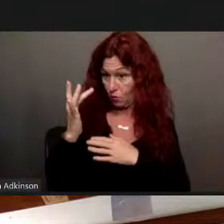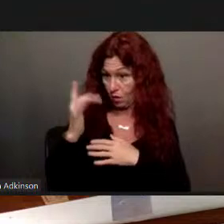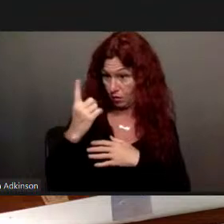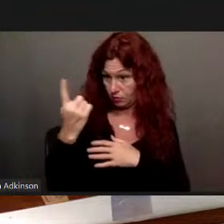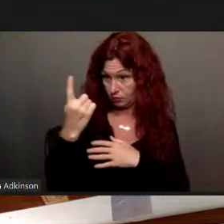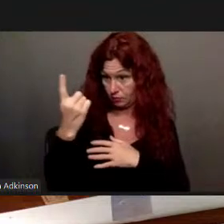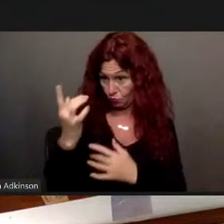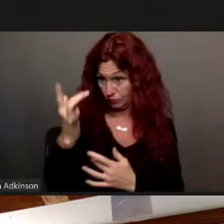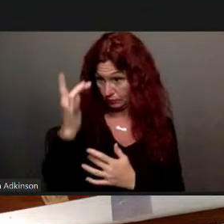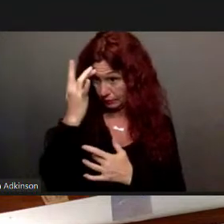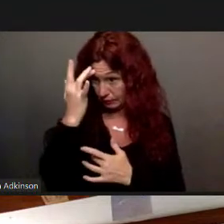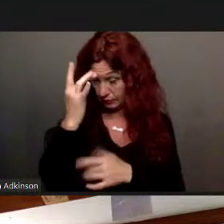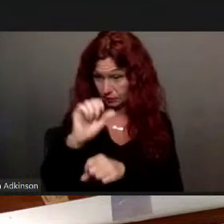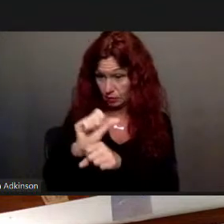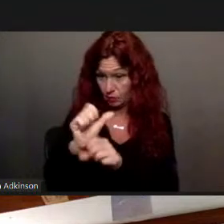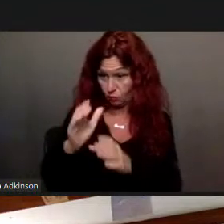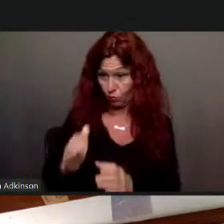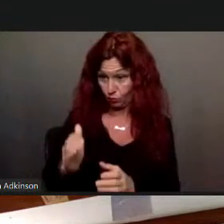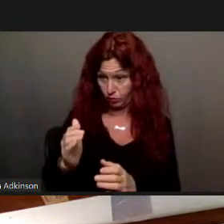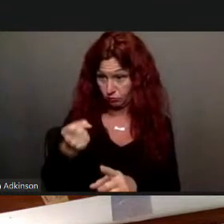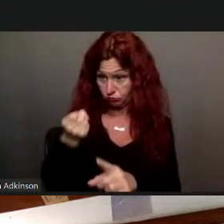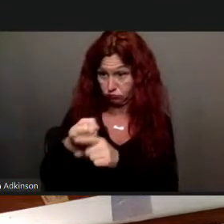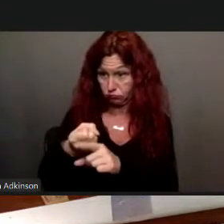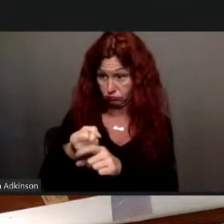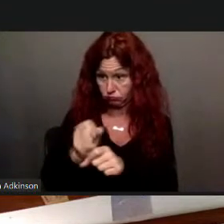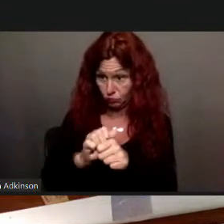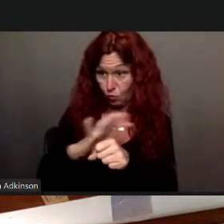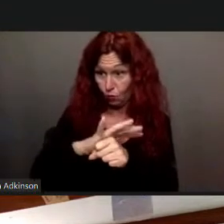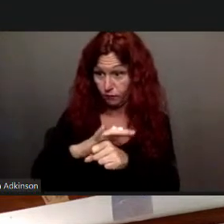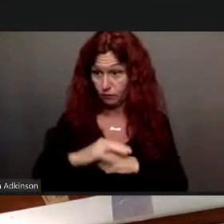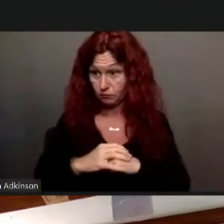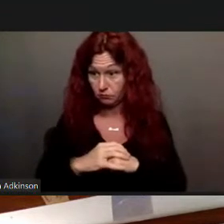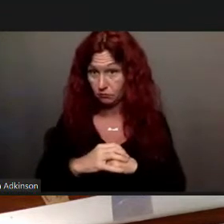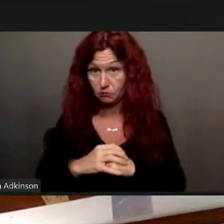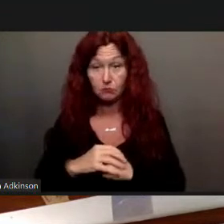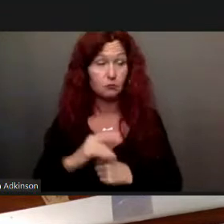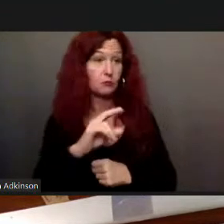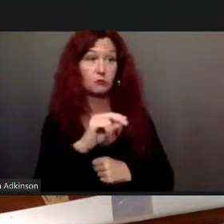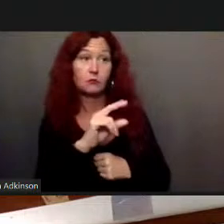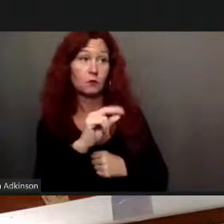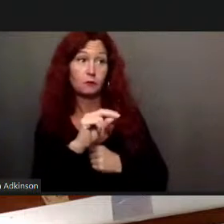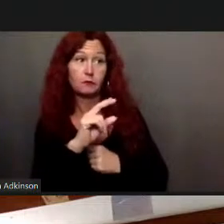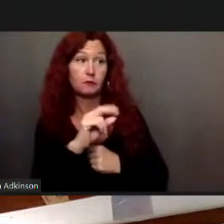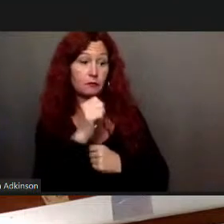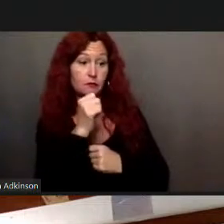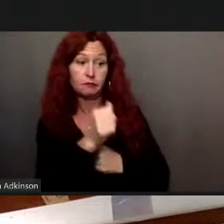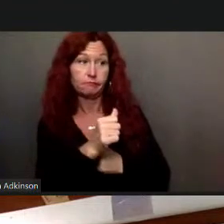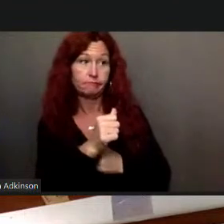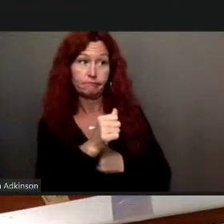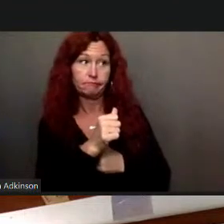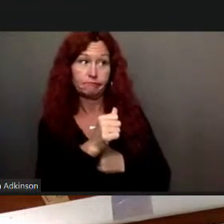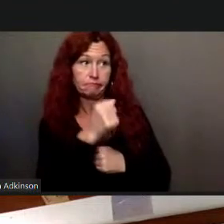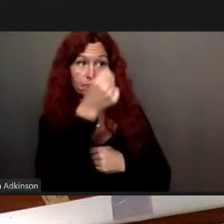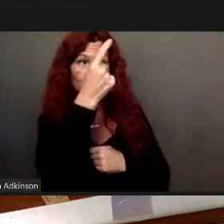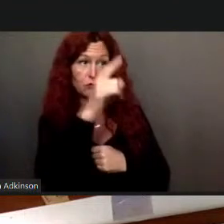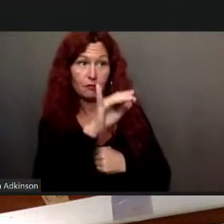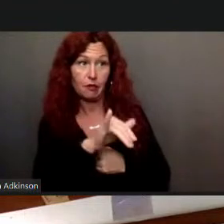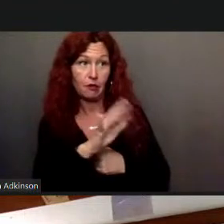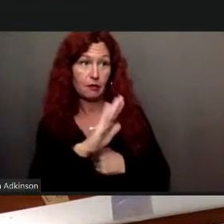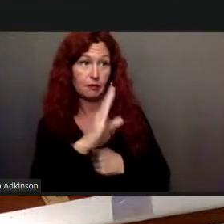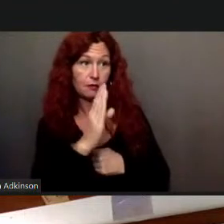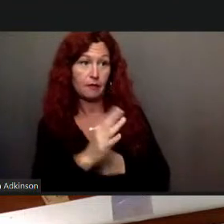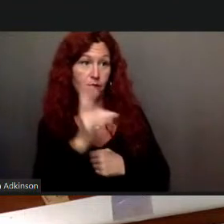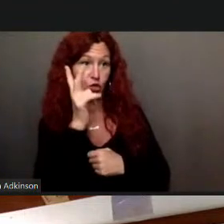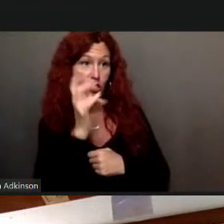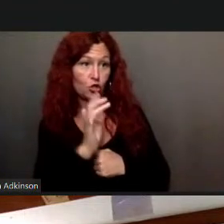COVID-19, an employee there? Is that correct? No, that is not my understanding. My understanding is not supposed to open until